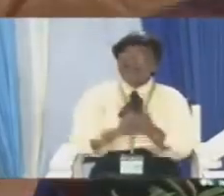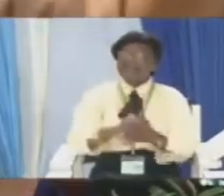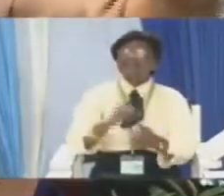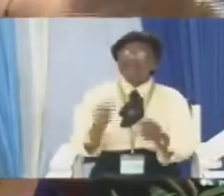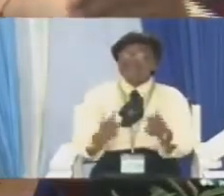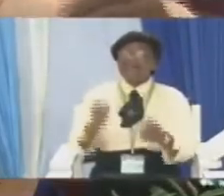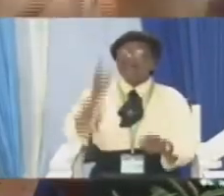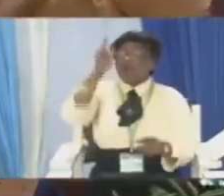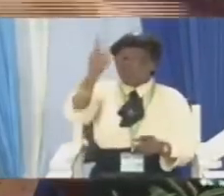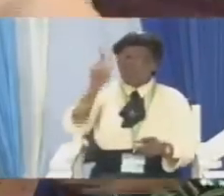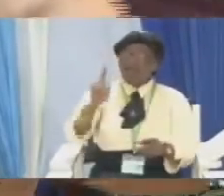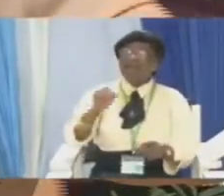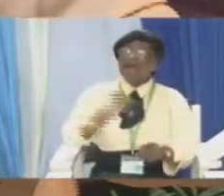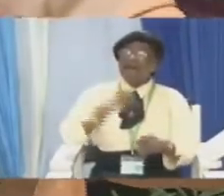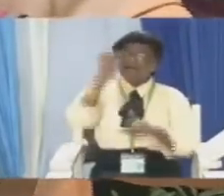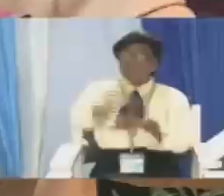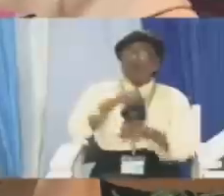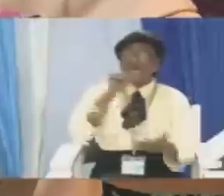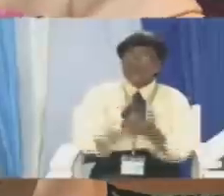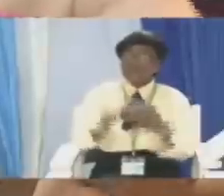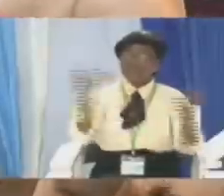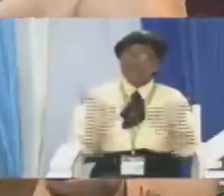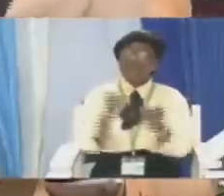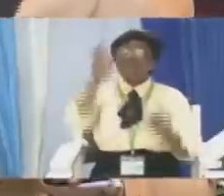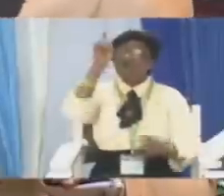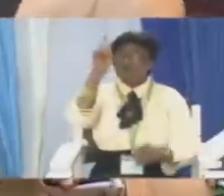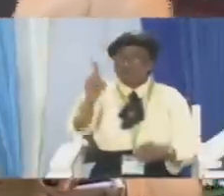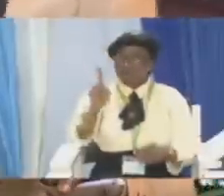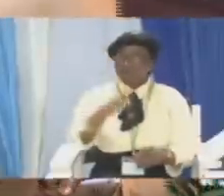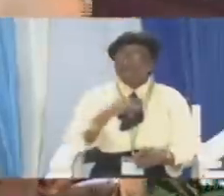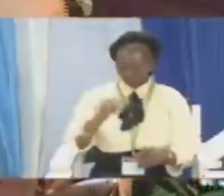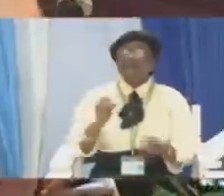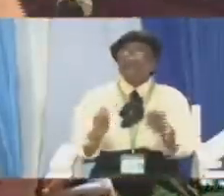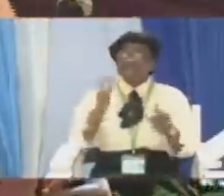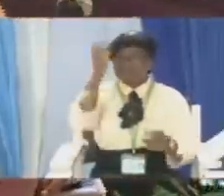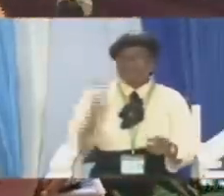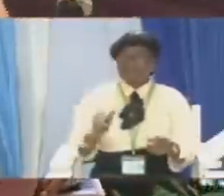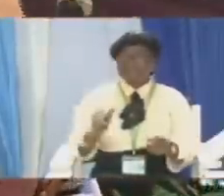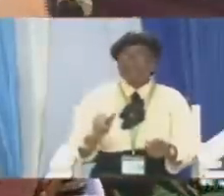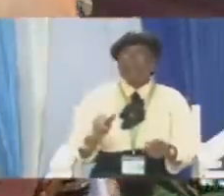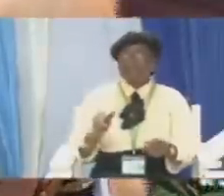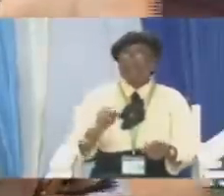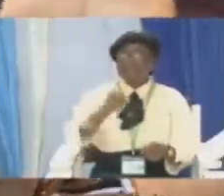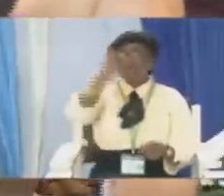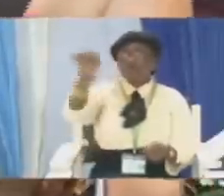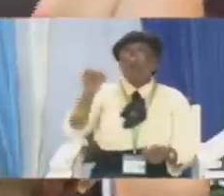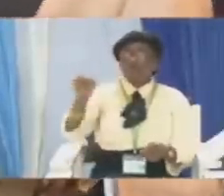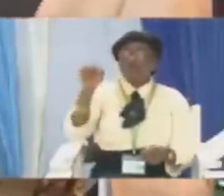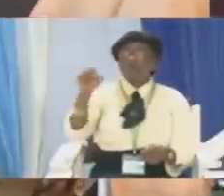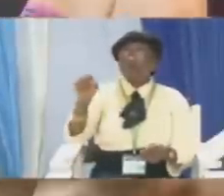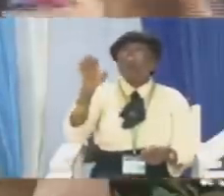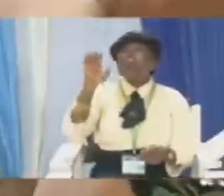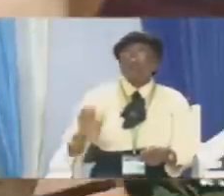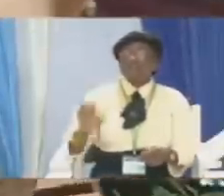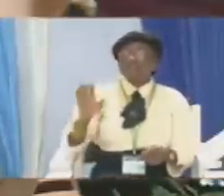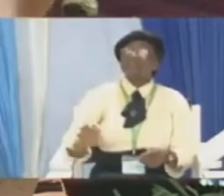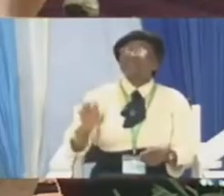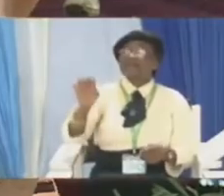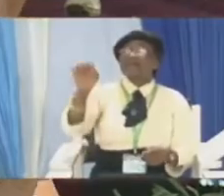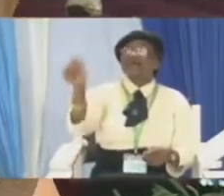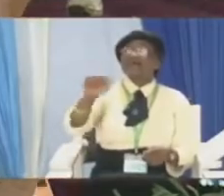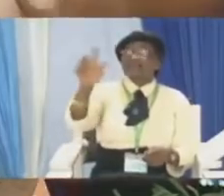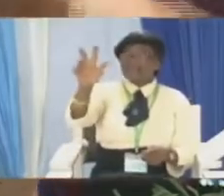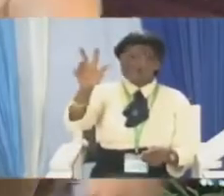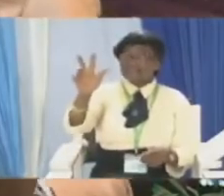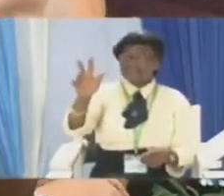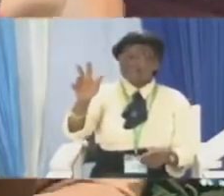I conquered that place, 1. And immediately, Joshua chapter 13, God spoke to him. Before it is too late,